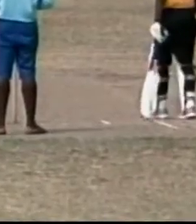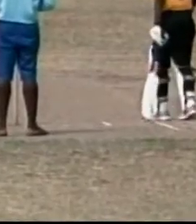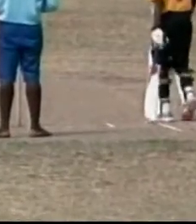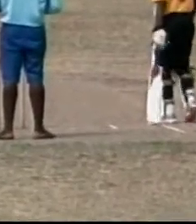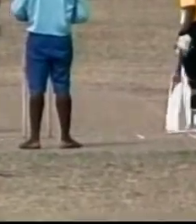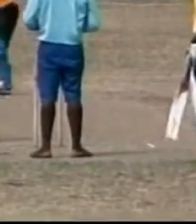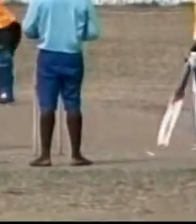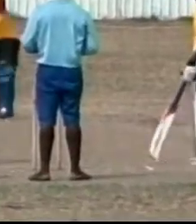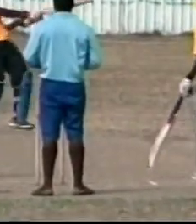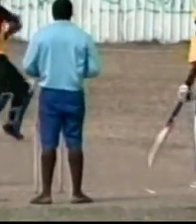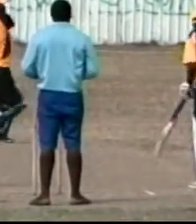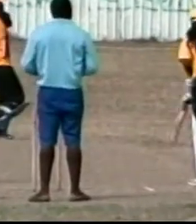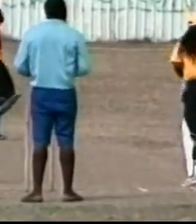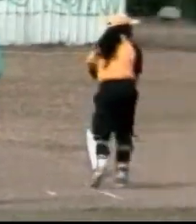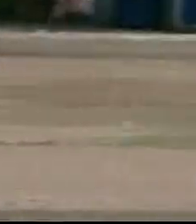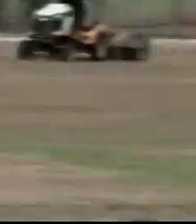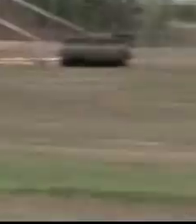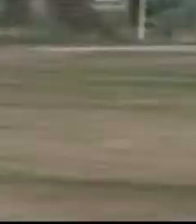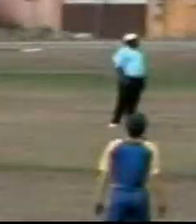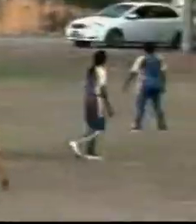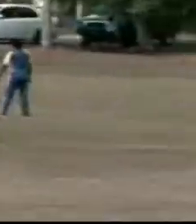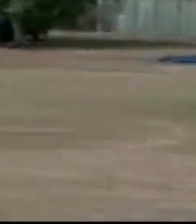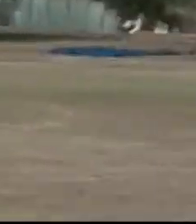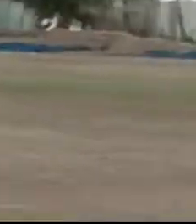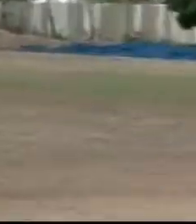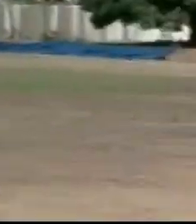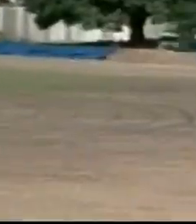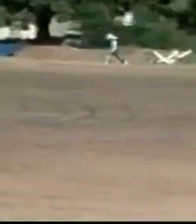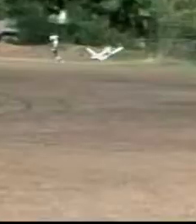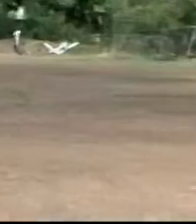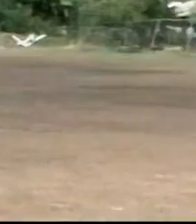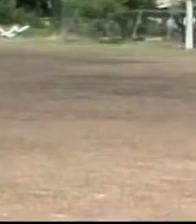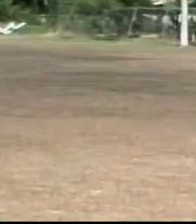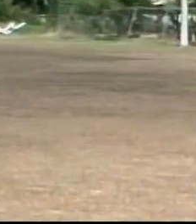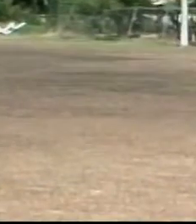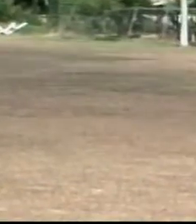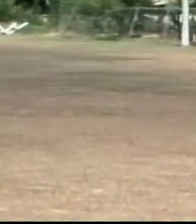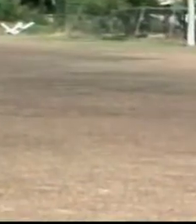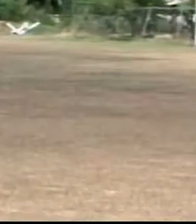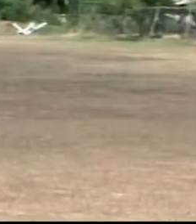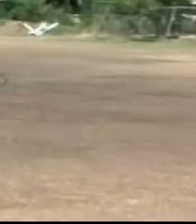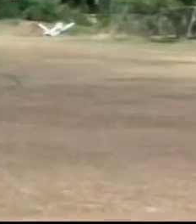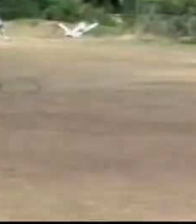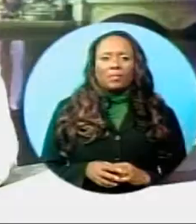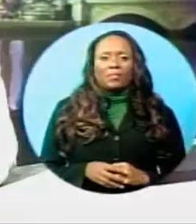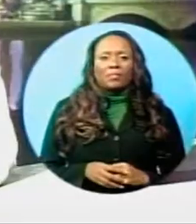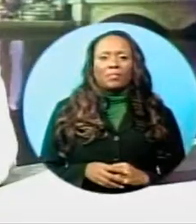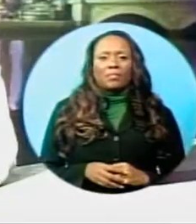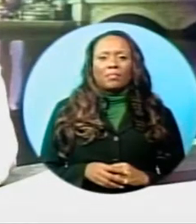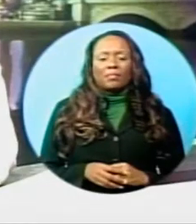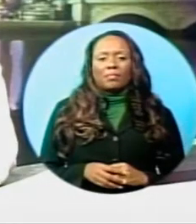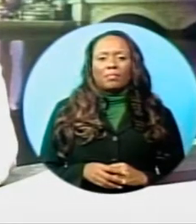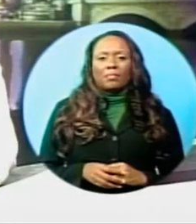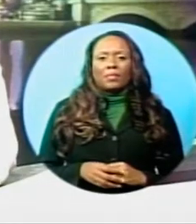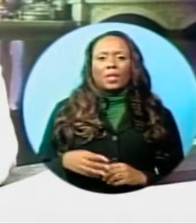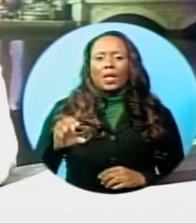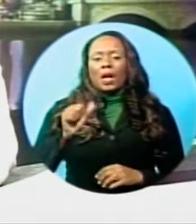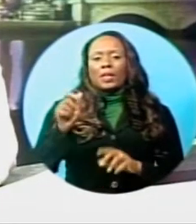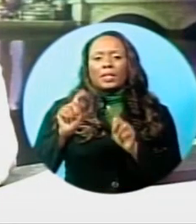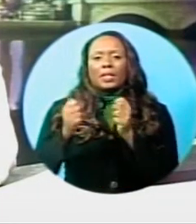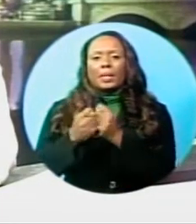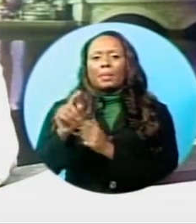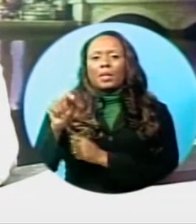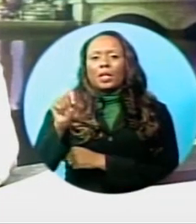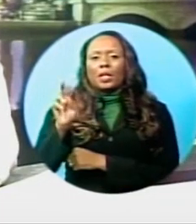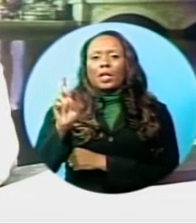well caught by Byron Tony off Nikita Jones for 57 as the Blackbirds finished on 139 for 8. The Tridents were then